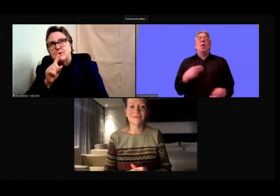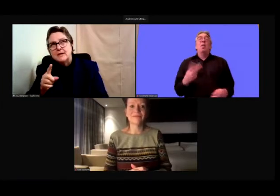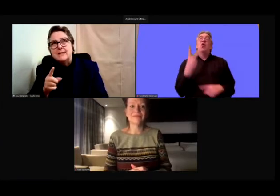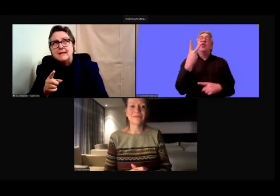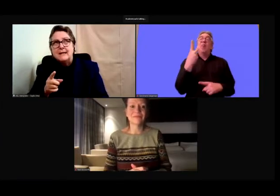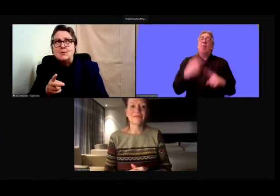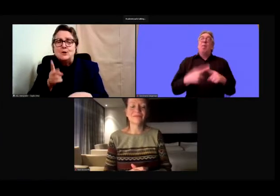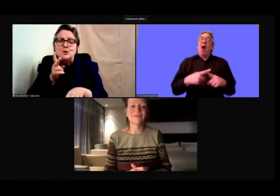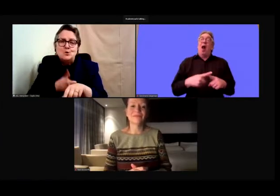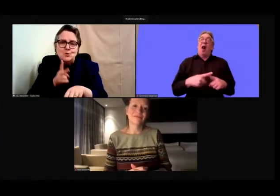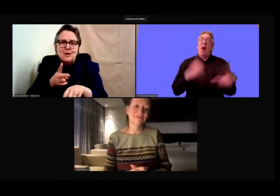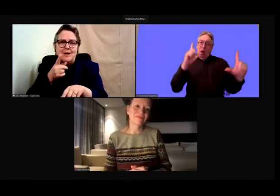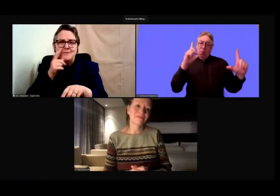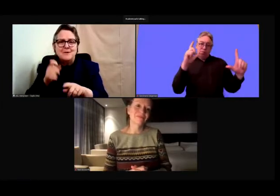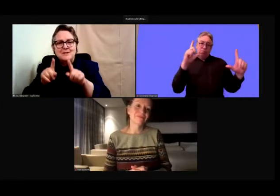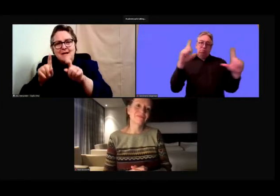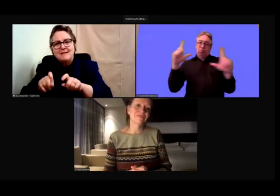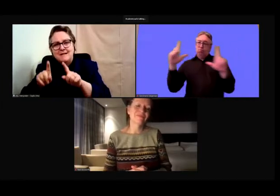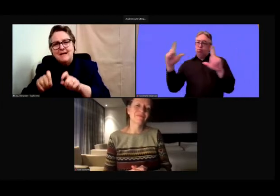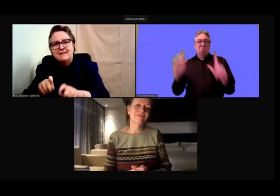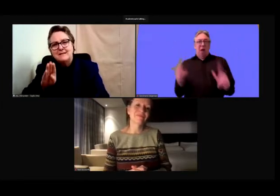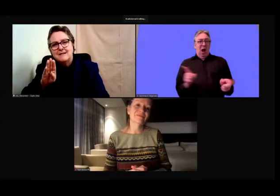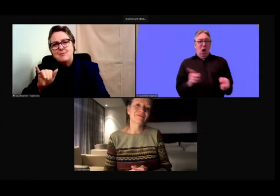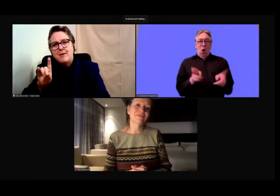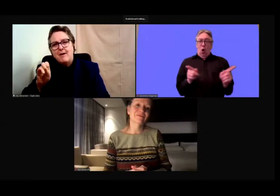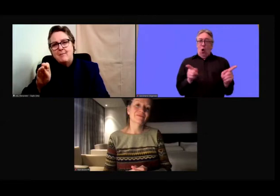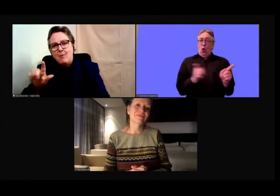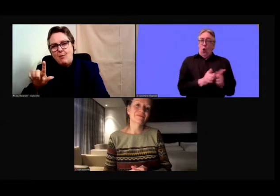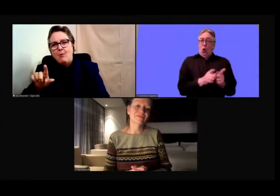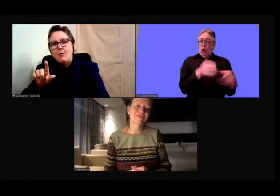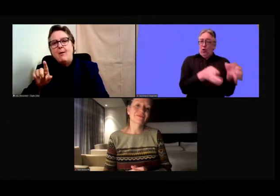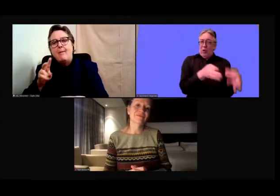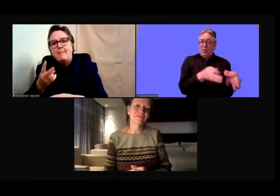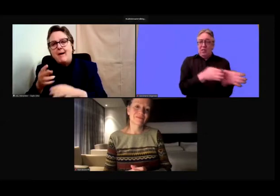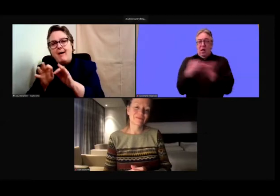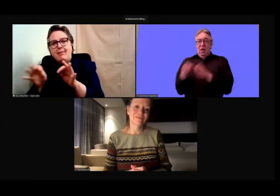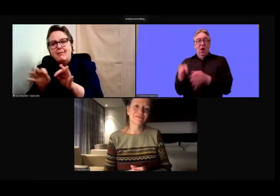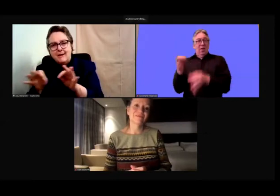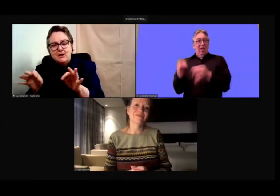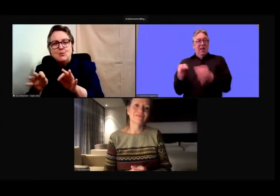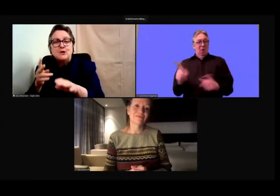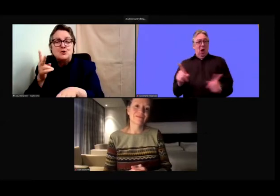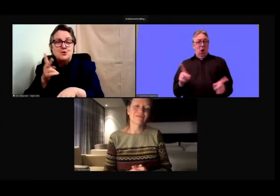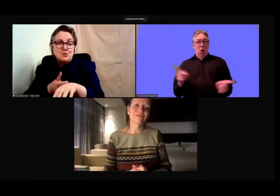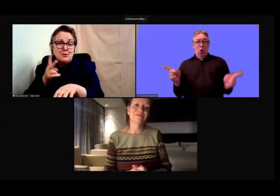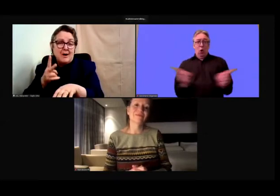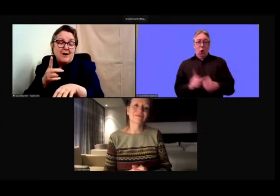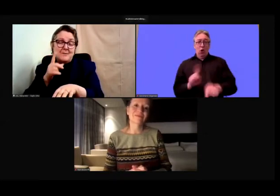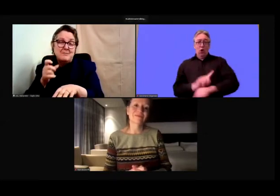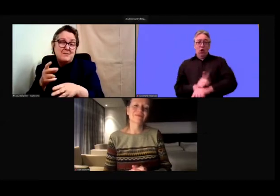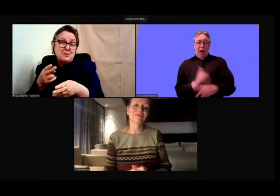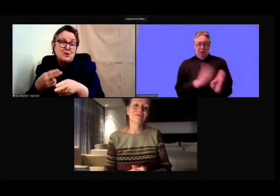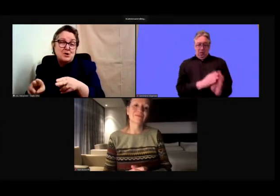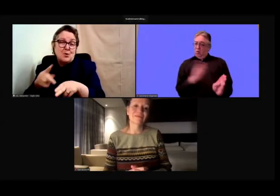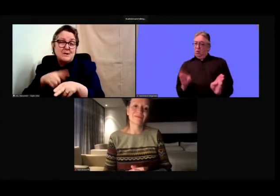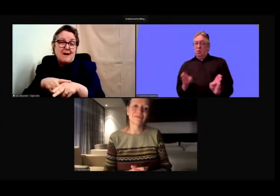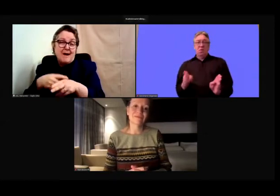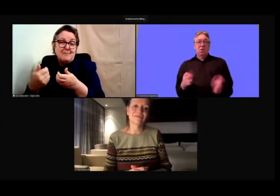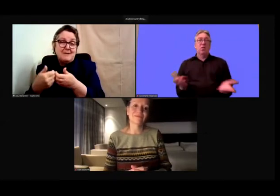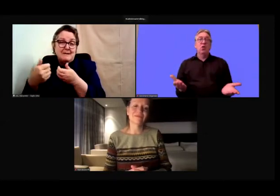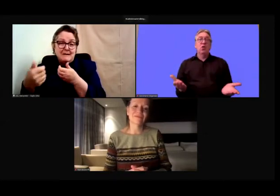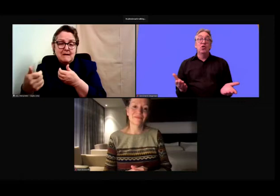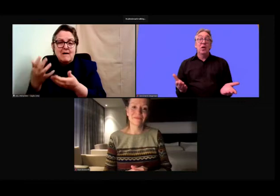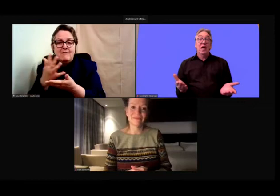them twice, but it still was very short after, with 3 to 5 weeks in between. So in that sense, I'm not